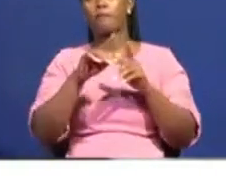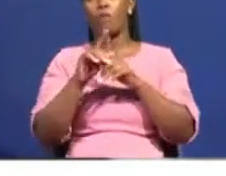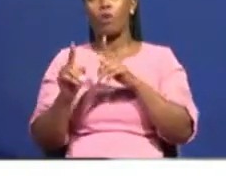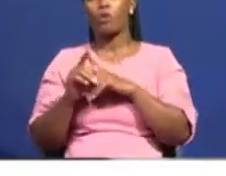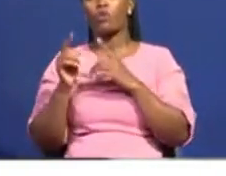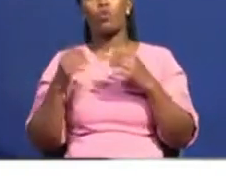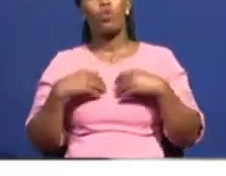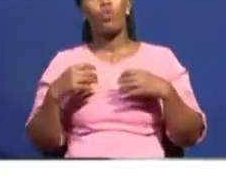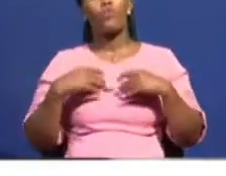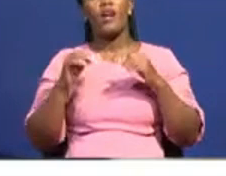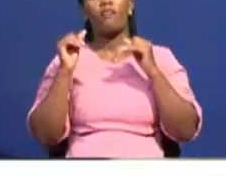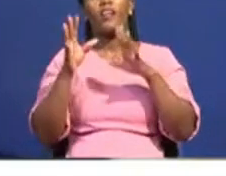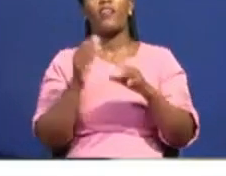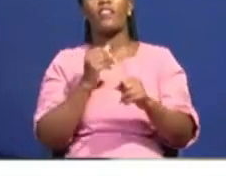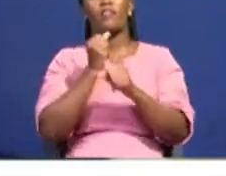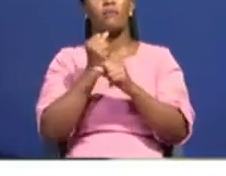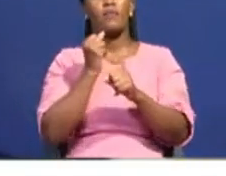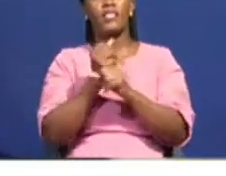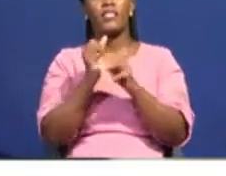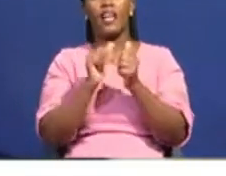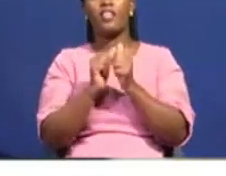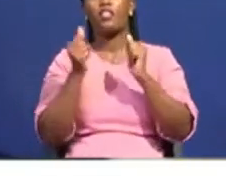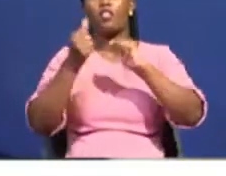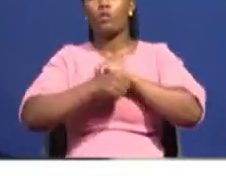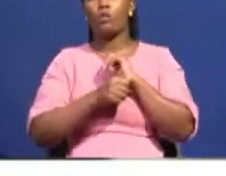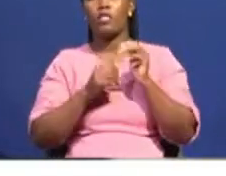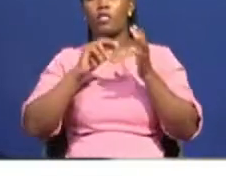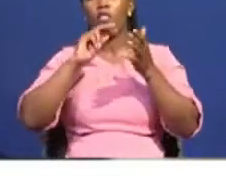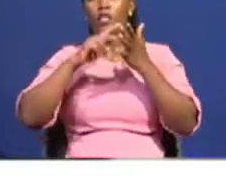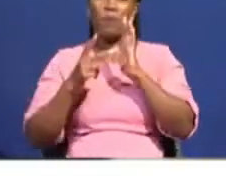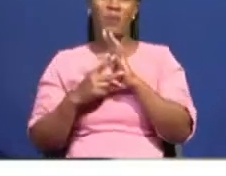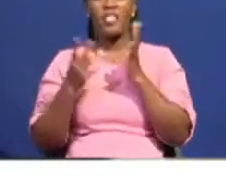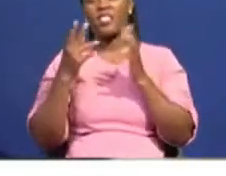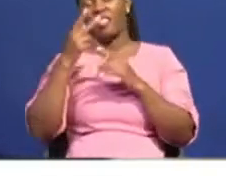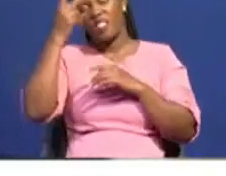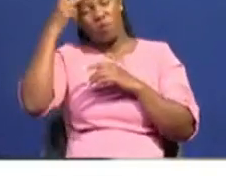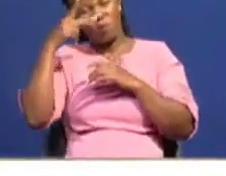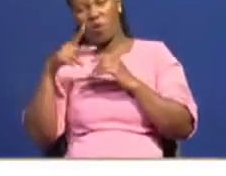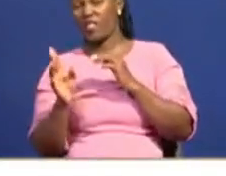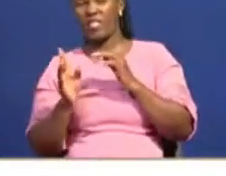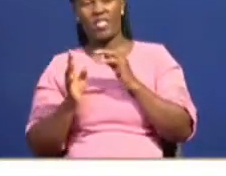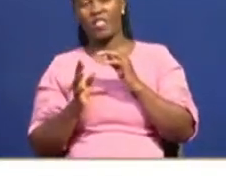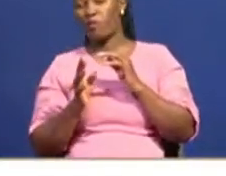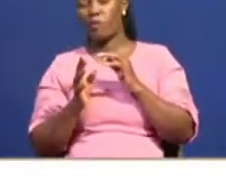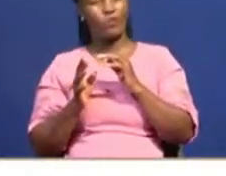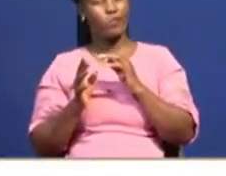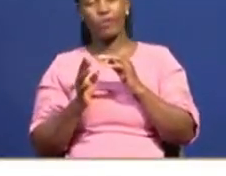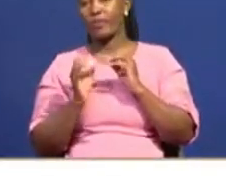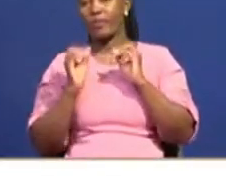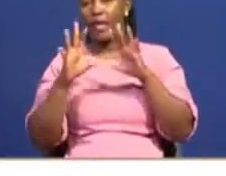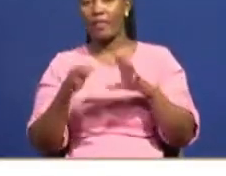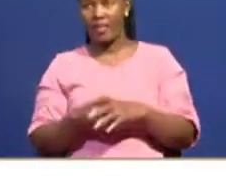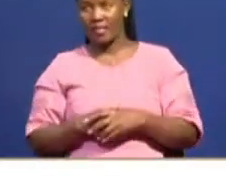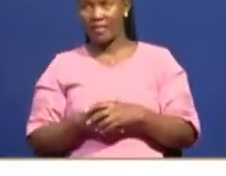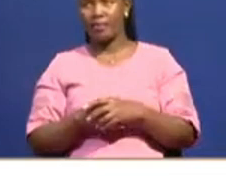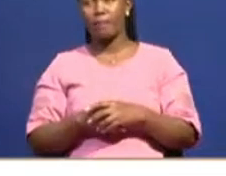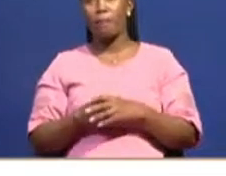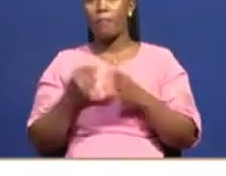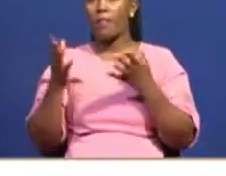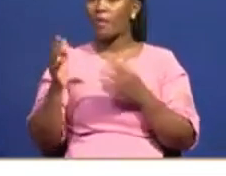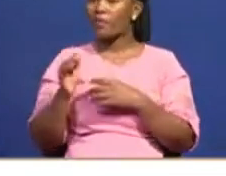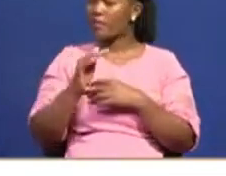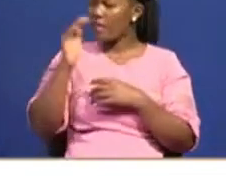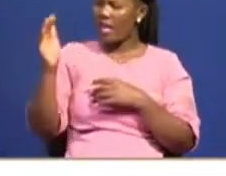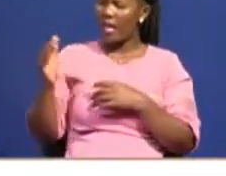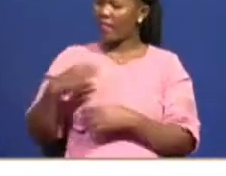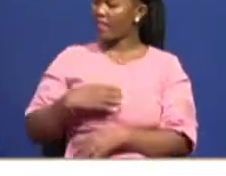being done to change that. That's why I'm saying policies are wishy-washy. Sure, from where you stand, do we have any watertight policies to